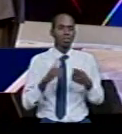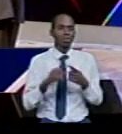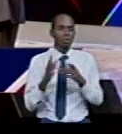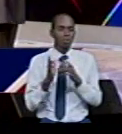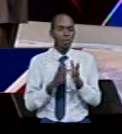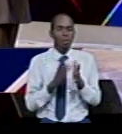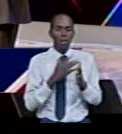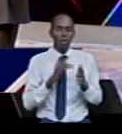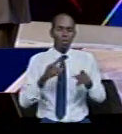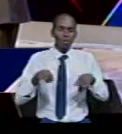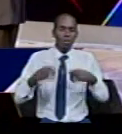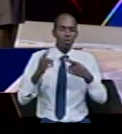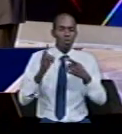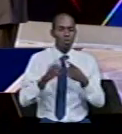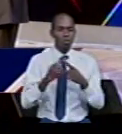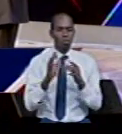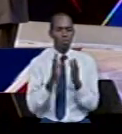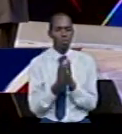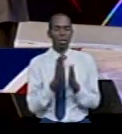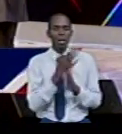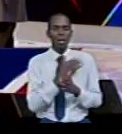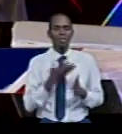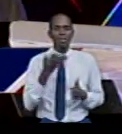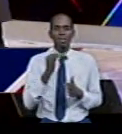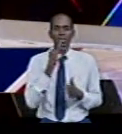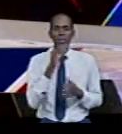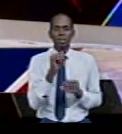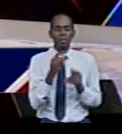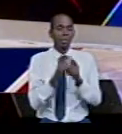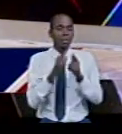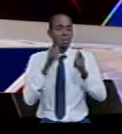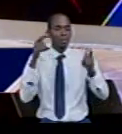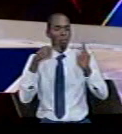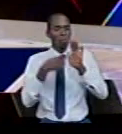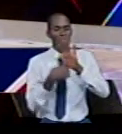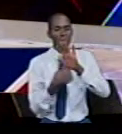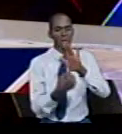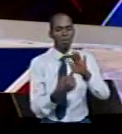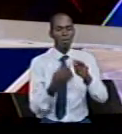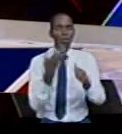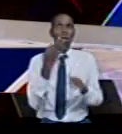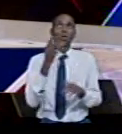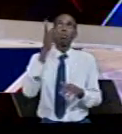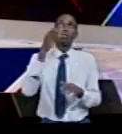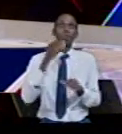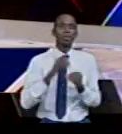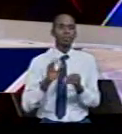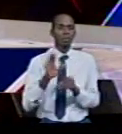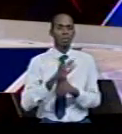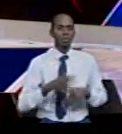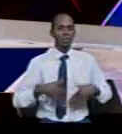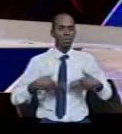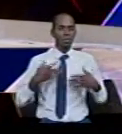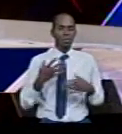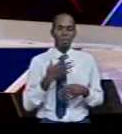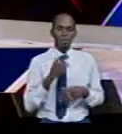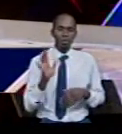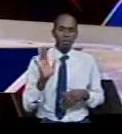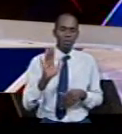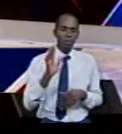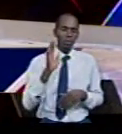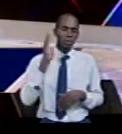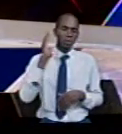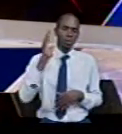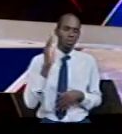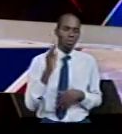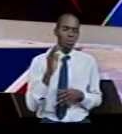a great manifestation of the grace of God in their lives, their testimony. And your testimony, if you